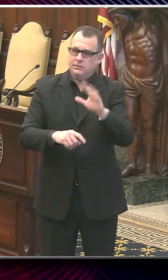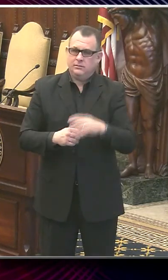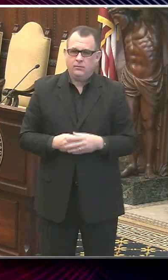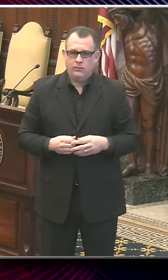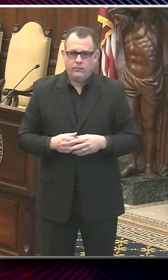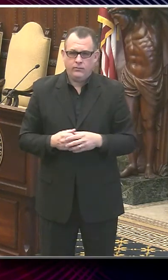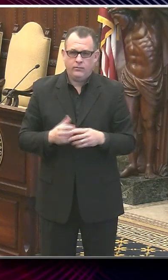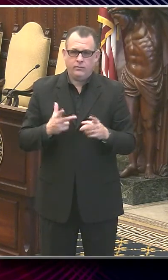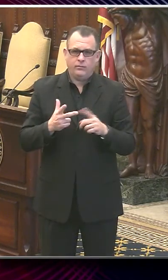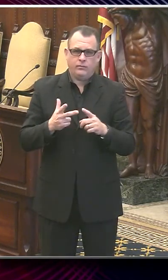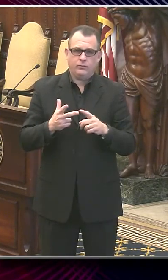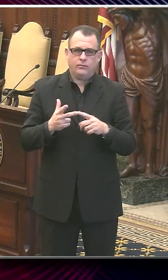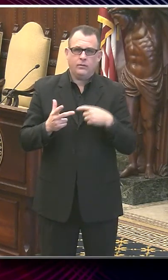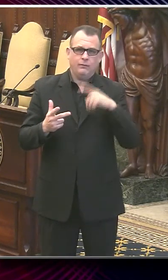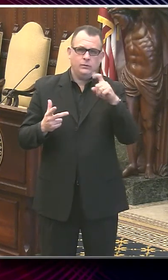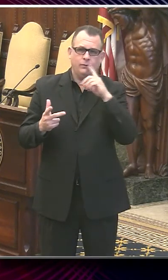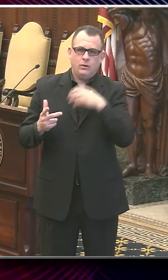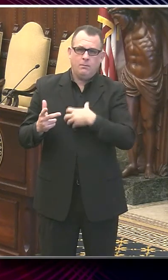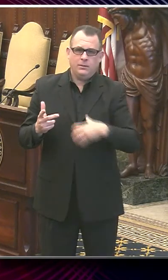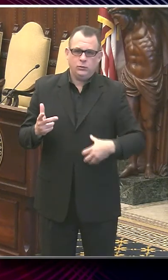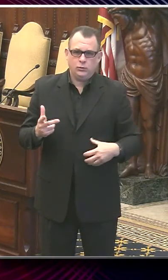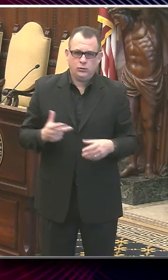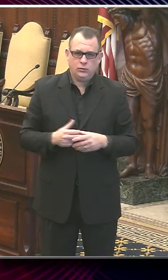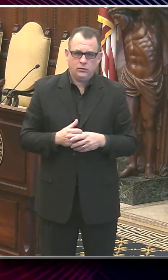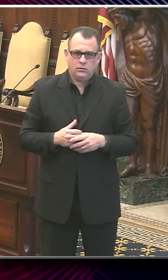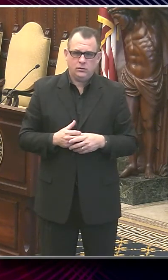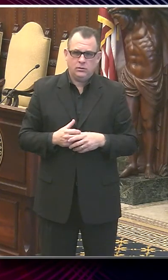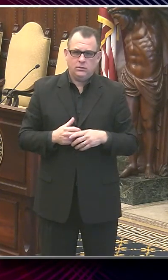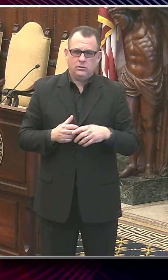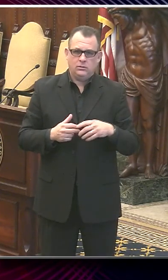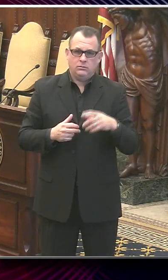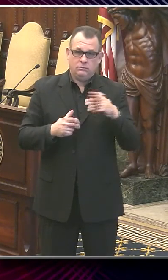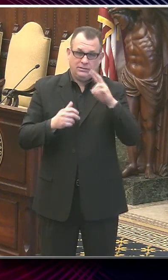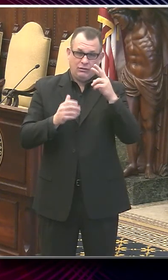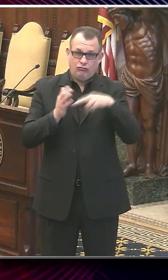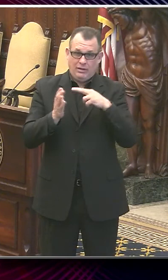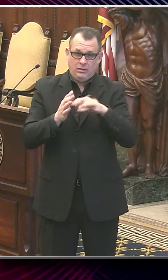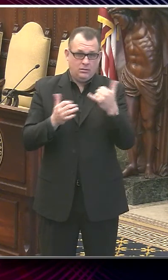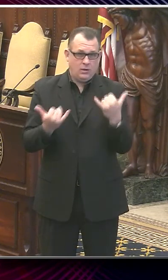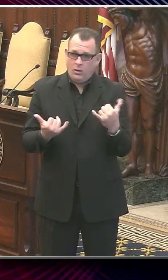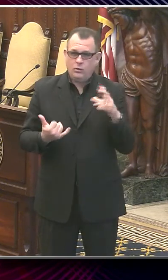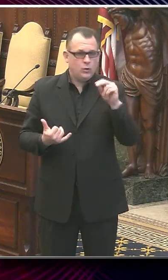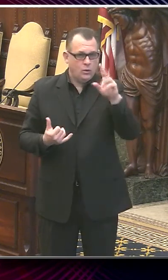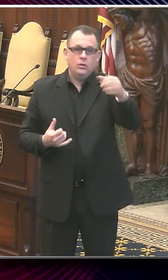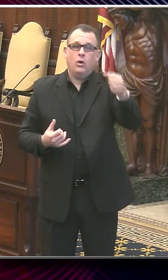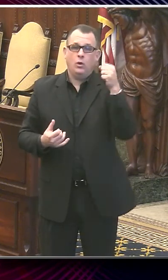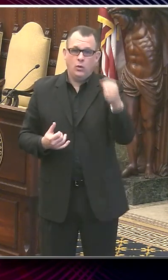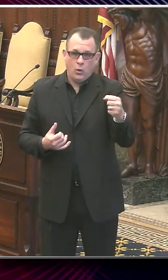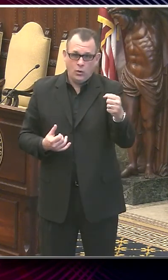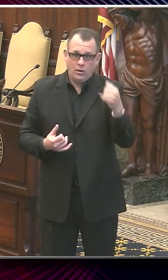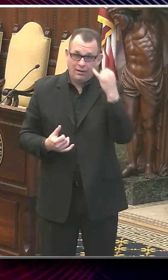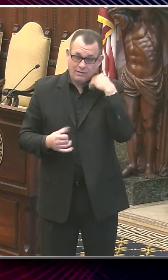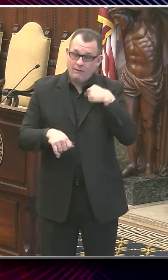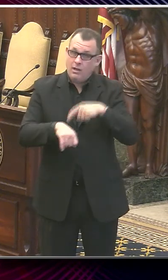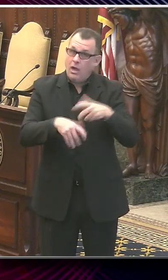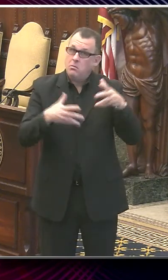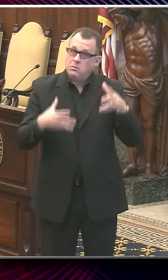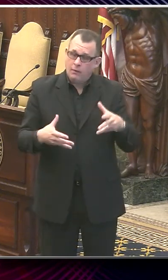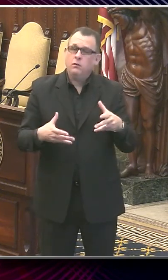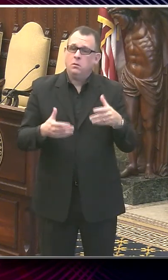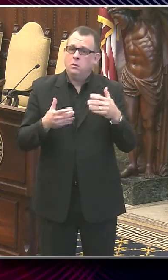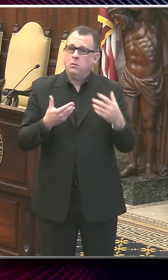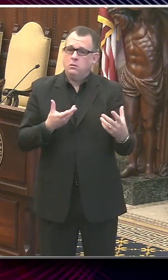question for the mayor. That's second round question. Can I go ahead and ask it now? No, I'd like you to hold off if we have time. Let's get to